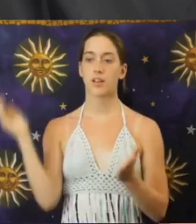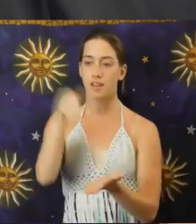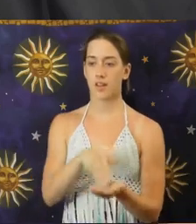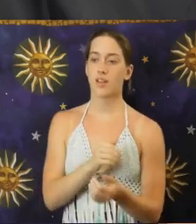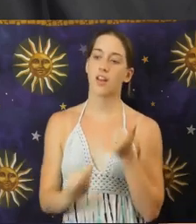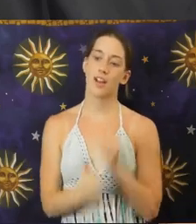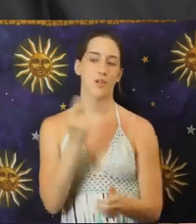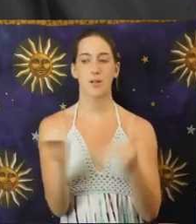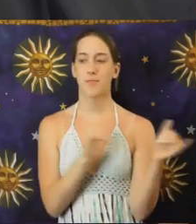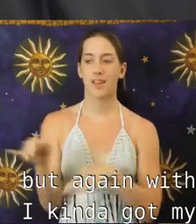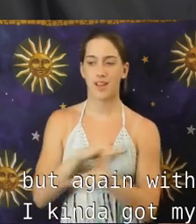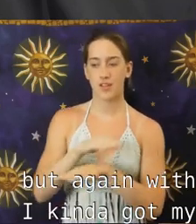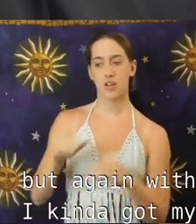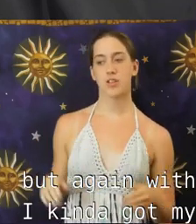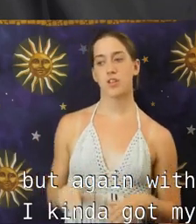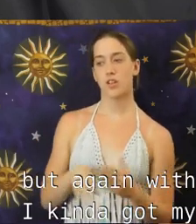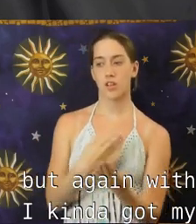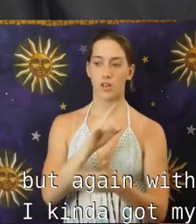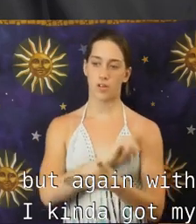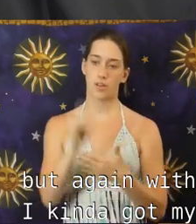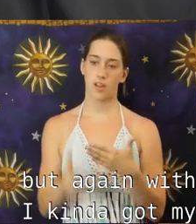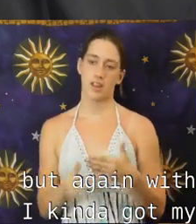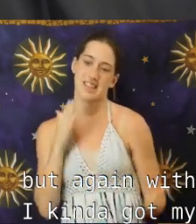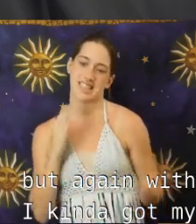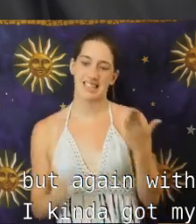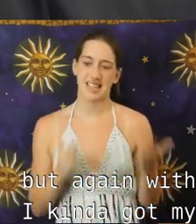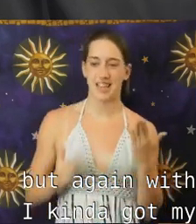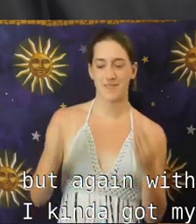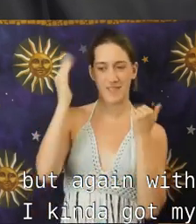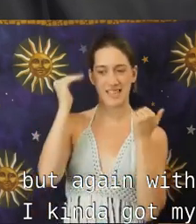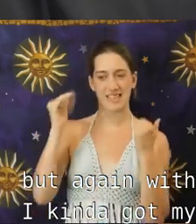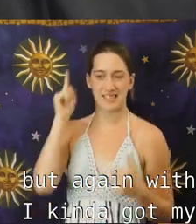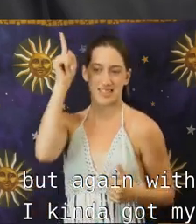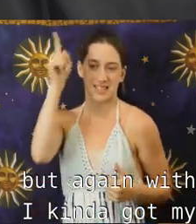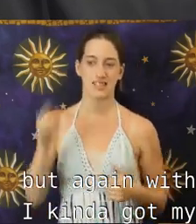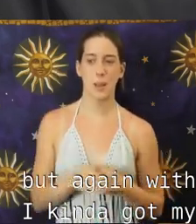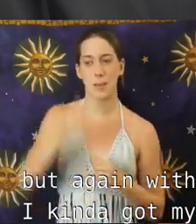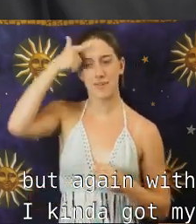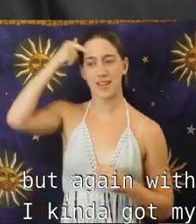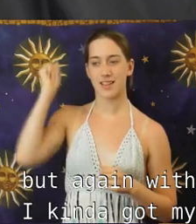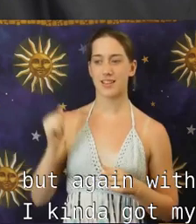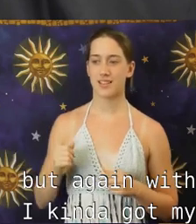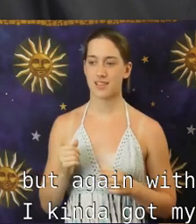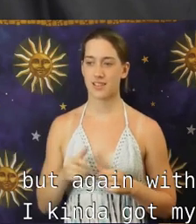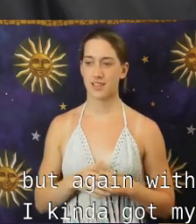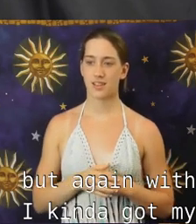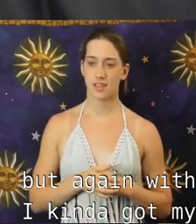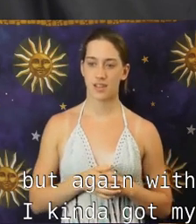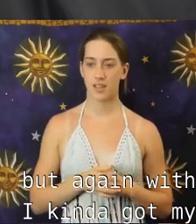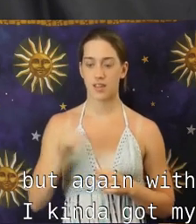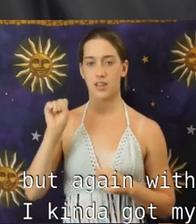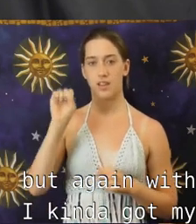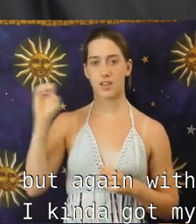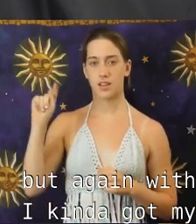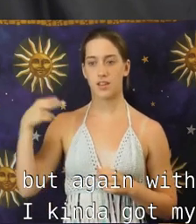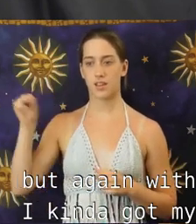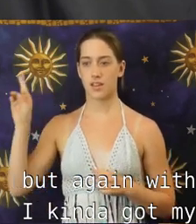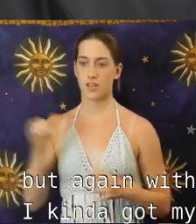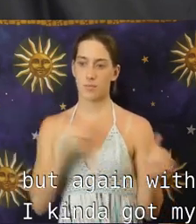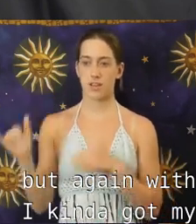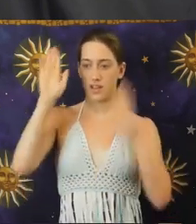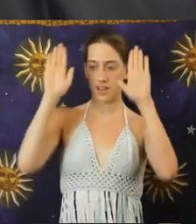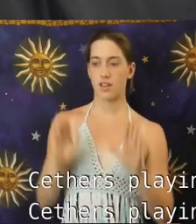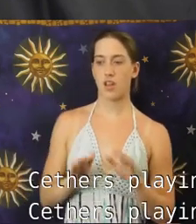shade. But again, with everyone playing covers over the weekend, I kind of got my hopes up a little bit because I was like,